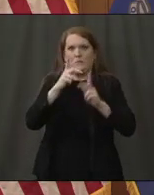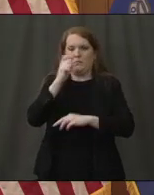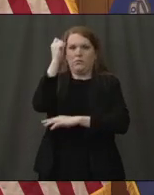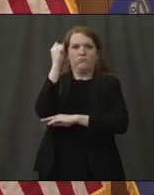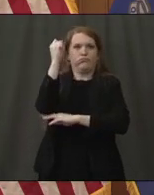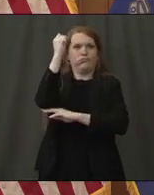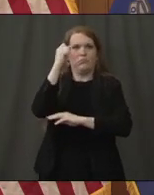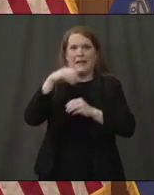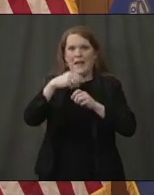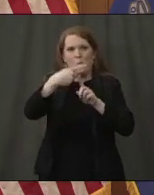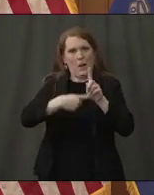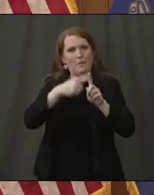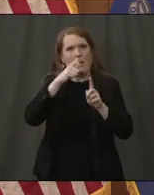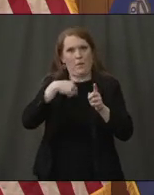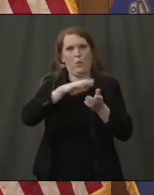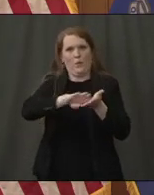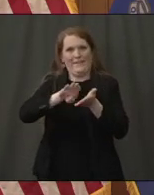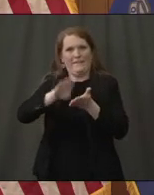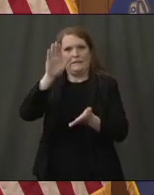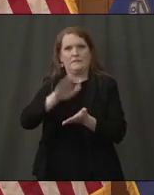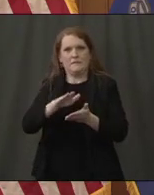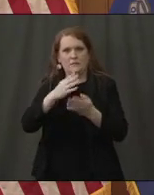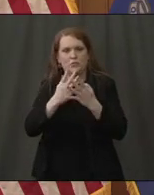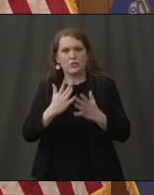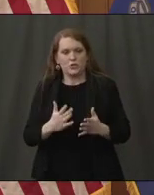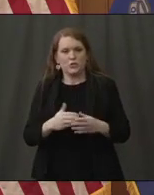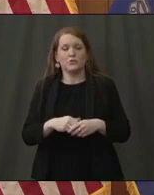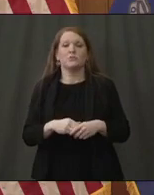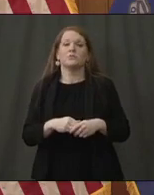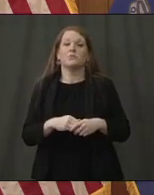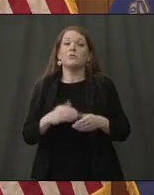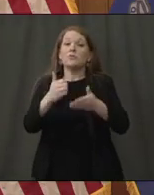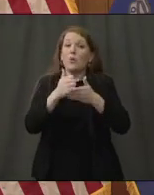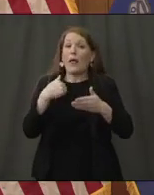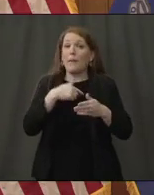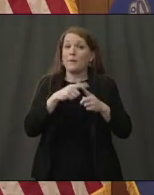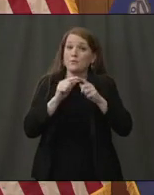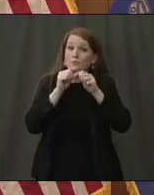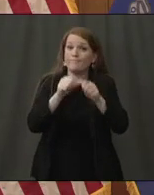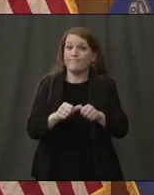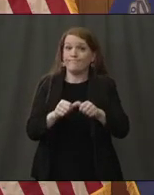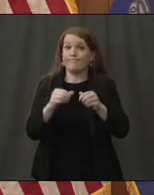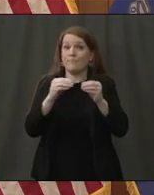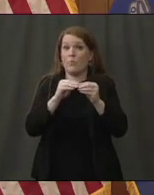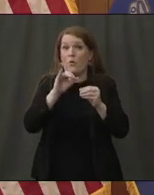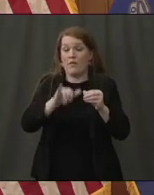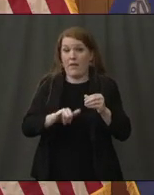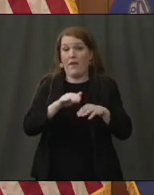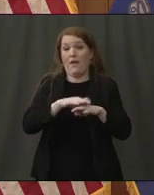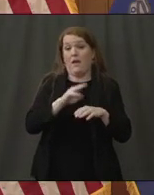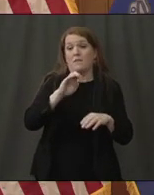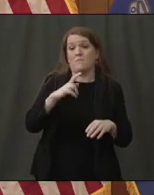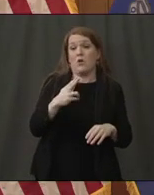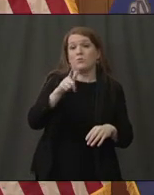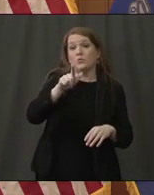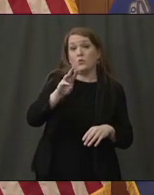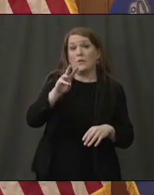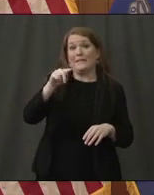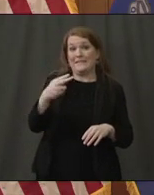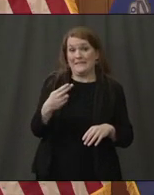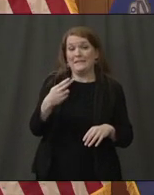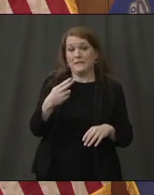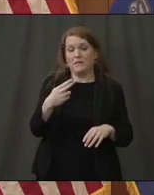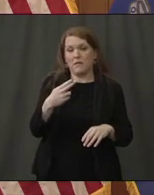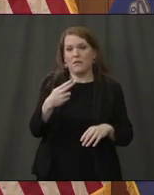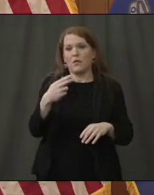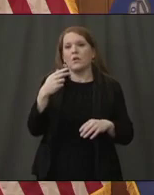history. To further express the ongoing release efforts, on 3/26/2020, the overall population count dipped